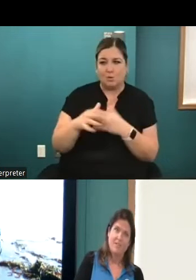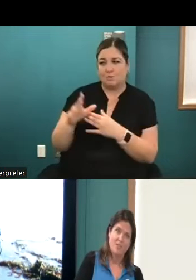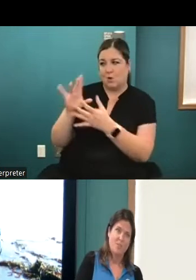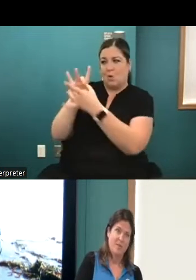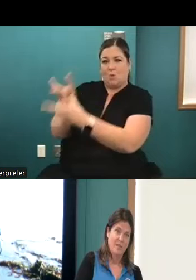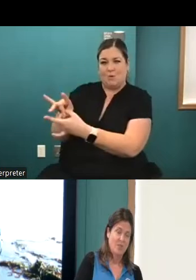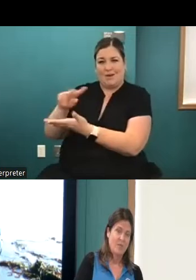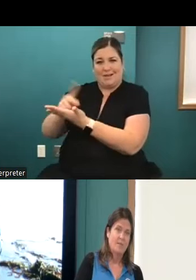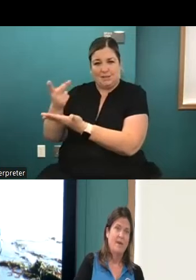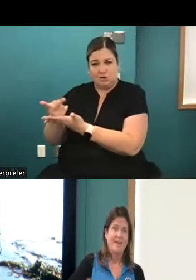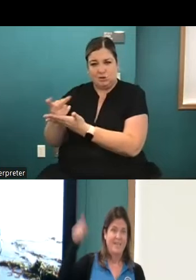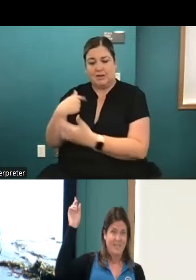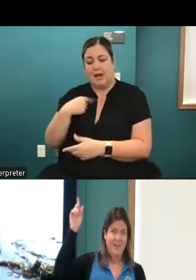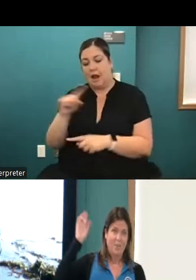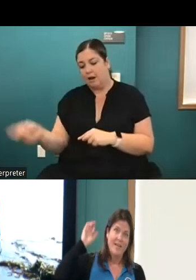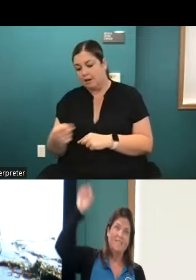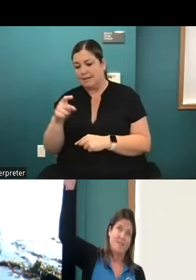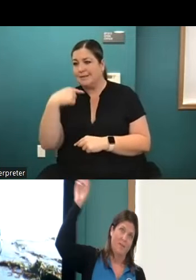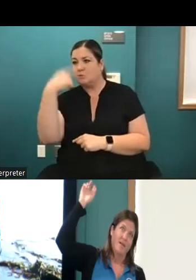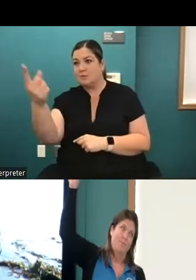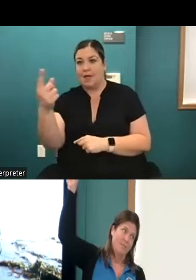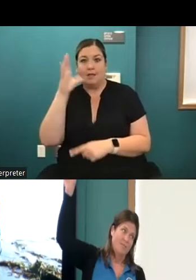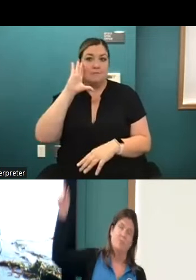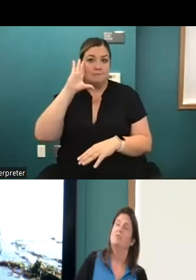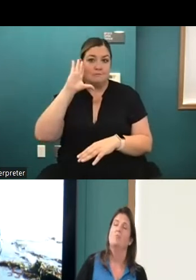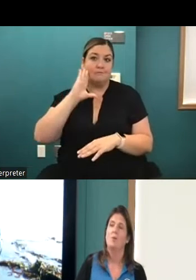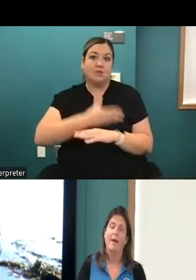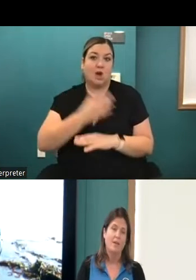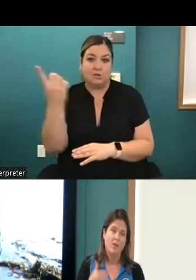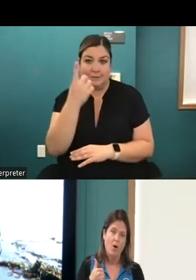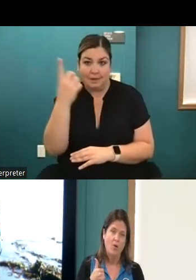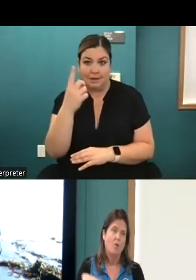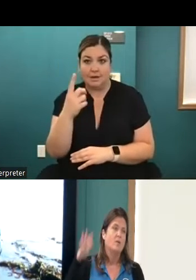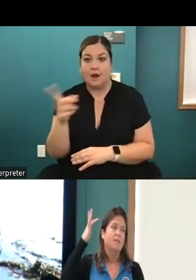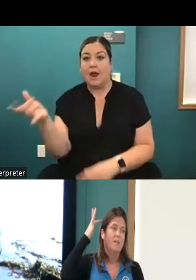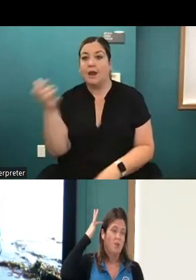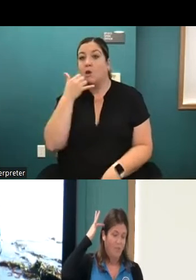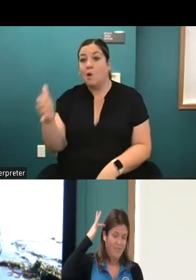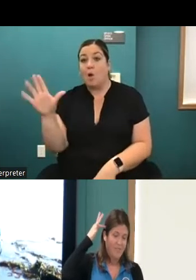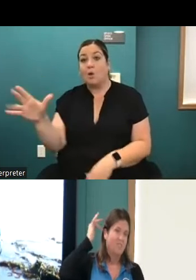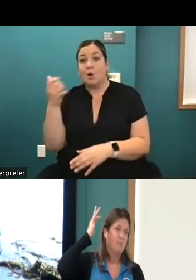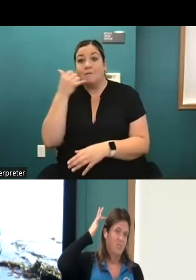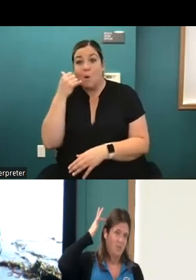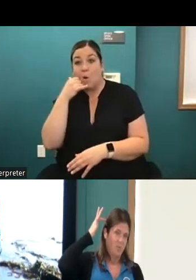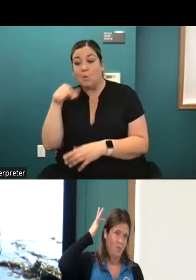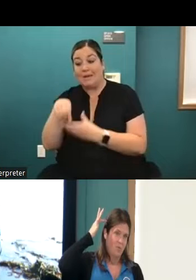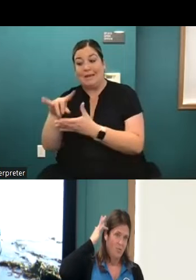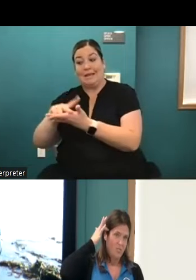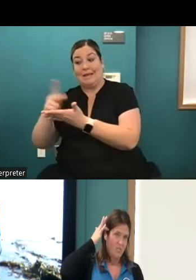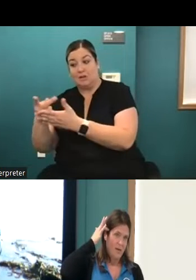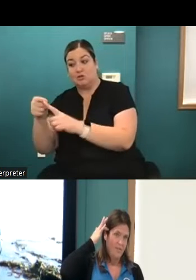I was downstairs putting the little ones to bed and I needed to tell Mackenzie something upstairs in her room, I could call her. Her phone's in the kitchen, but she's in